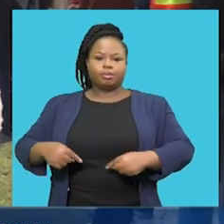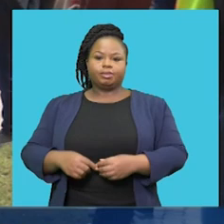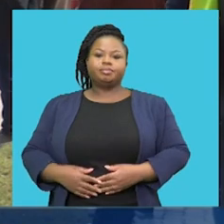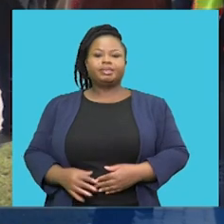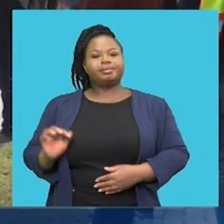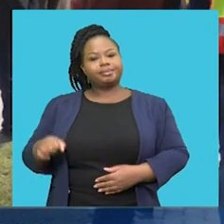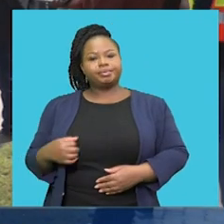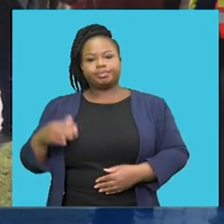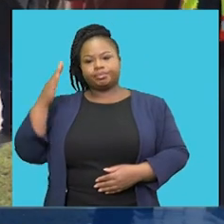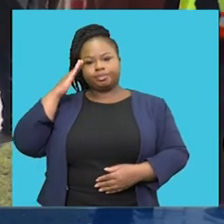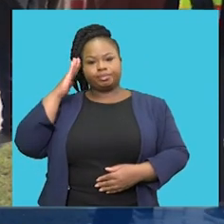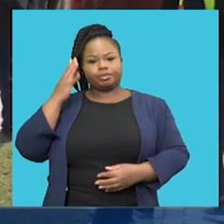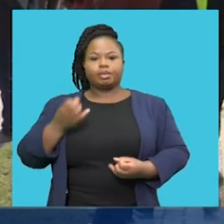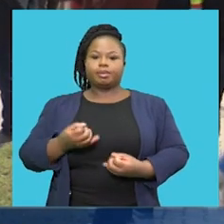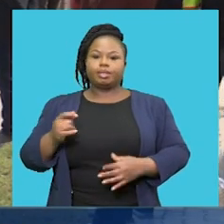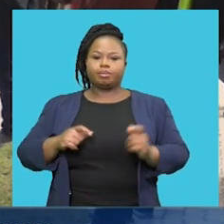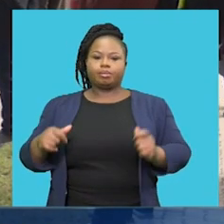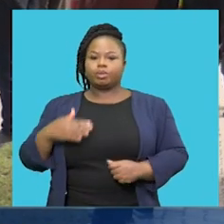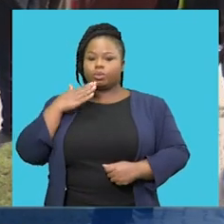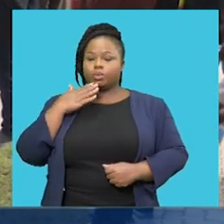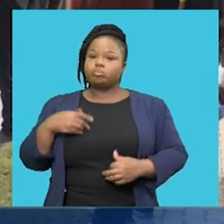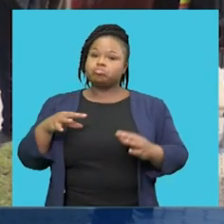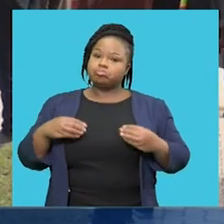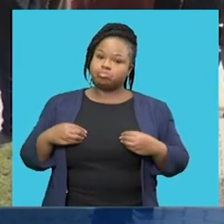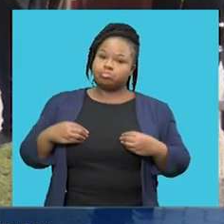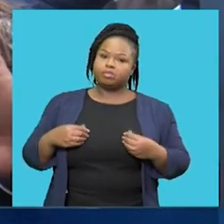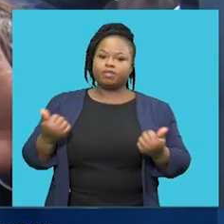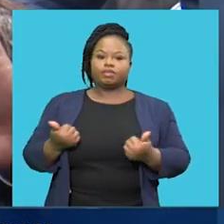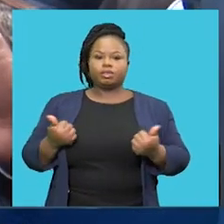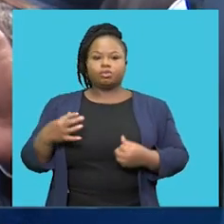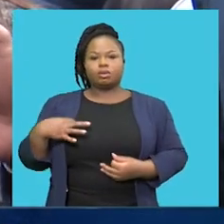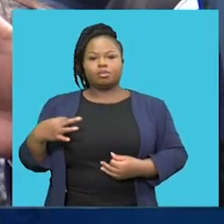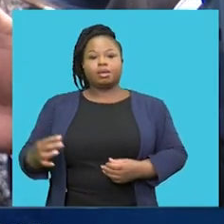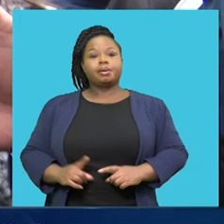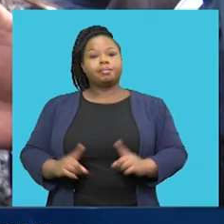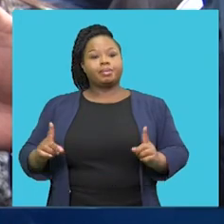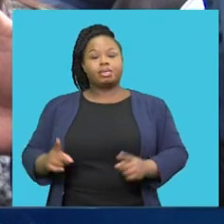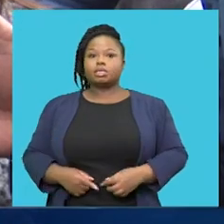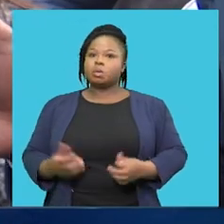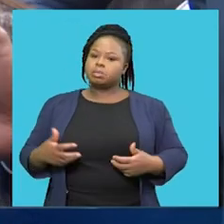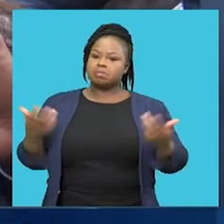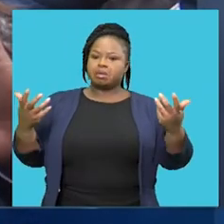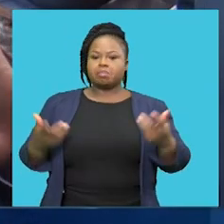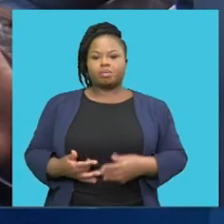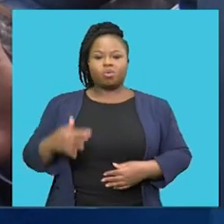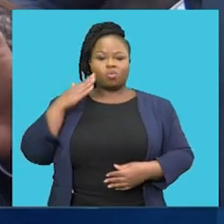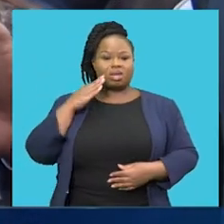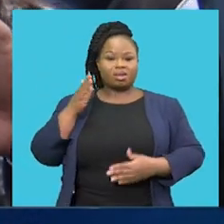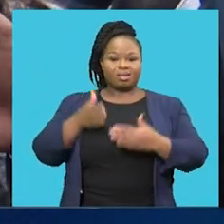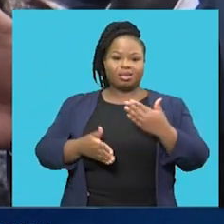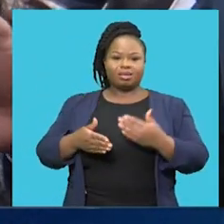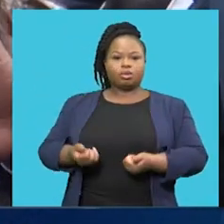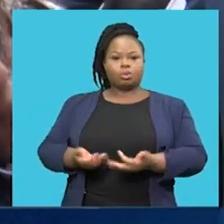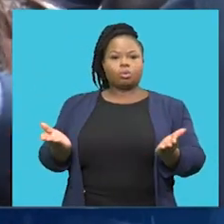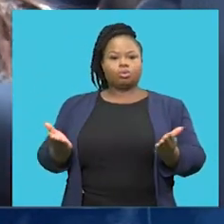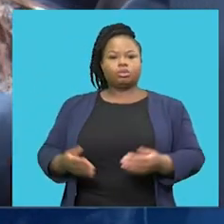sekukhona abantu abangamashumi amathathu asebeyitholile imvume yokungena kulezi ndlu, kepha-ke kusuke sinamathambo ngenkathi kuphela umcimbi wokwethulwa